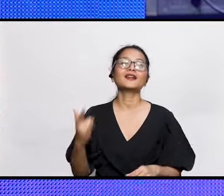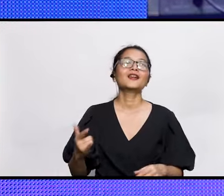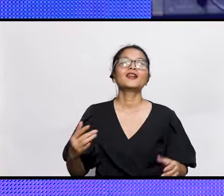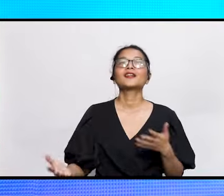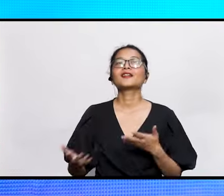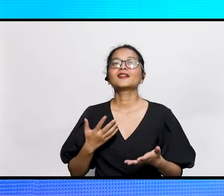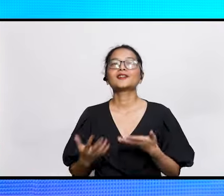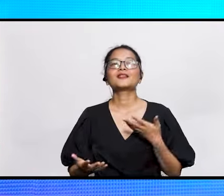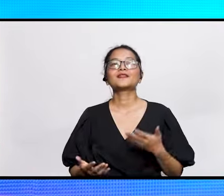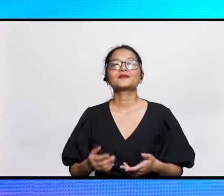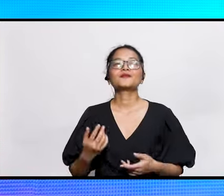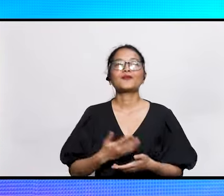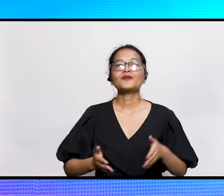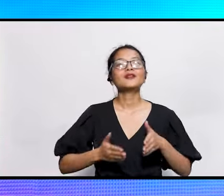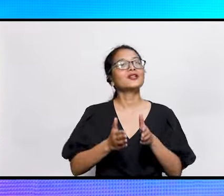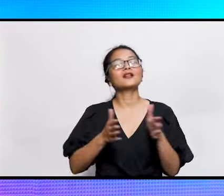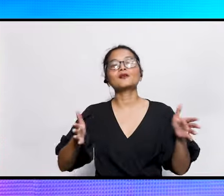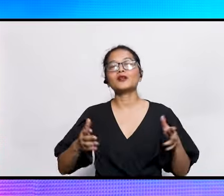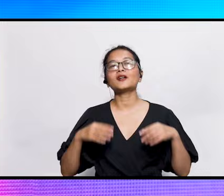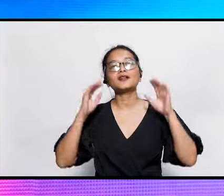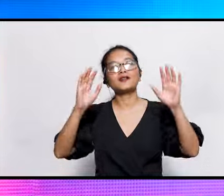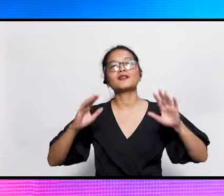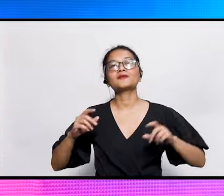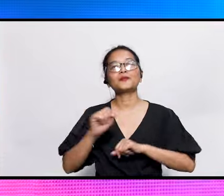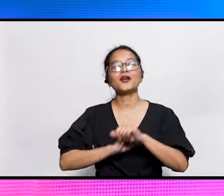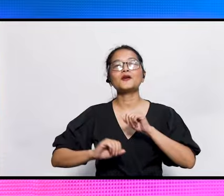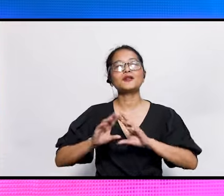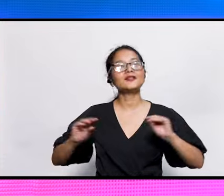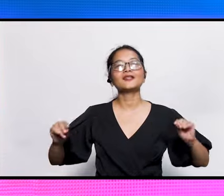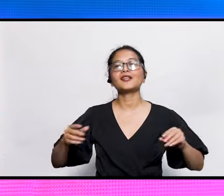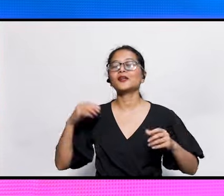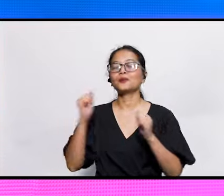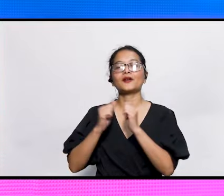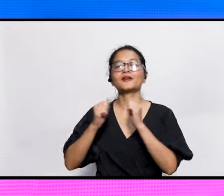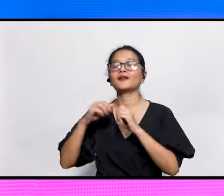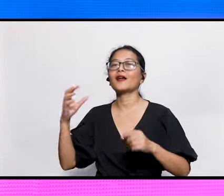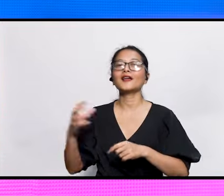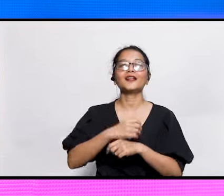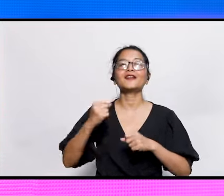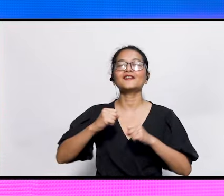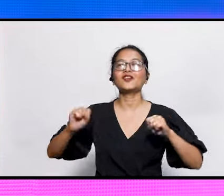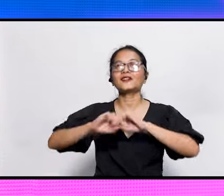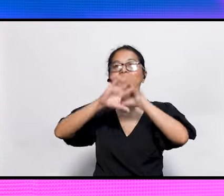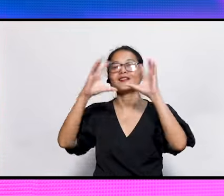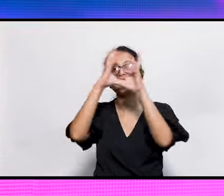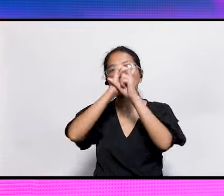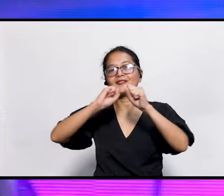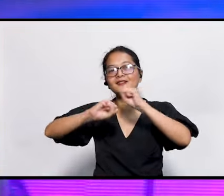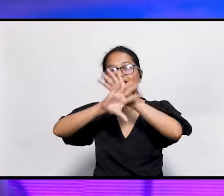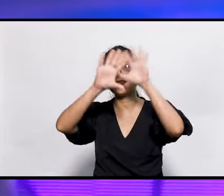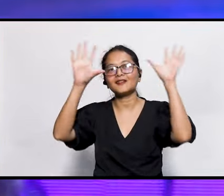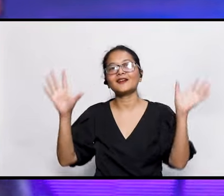stop way Mir workeromise De in the